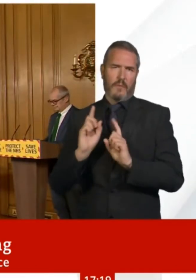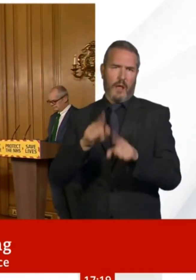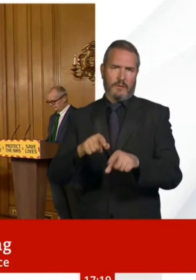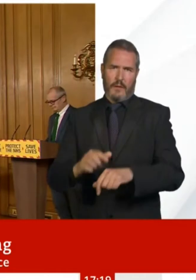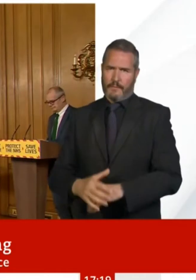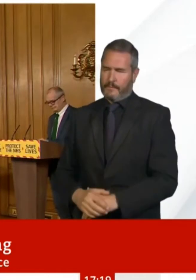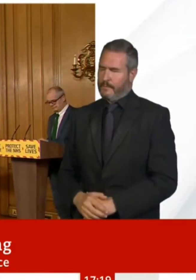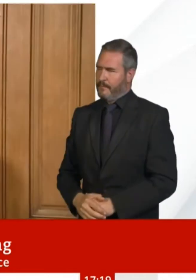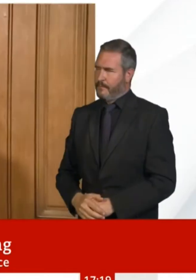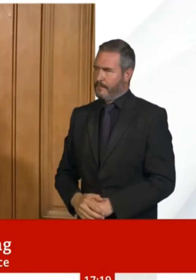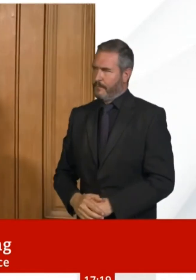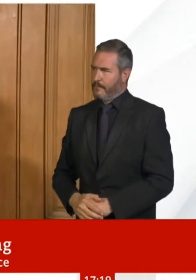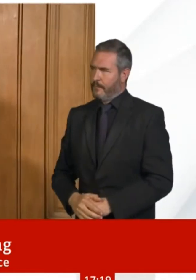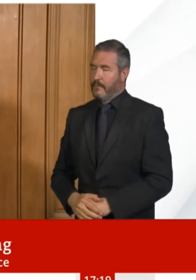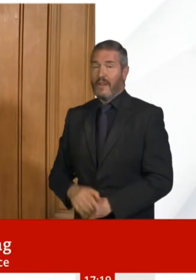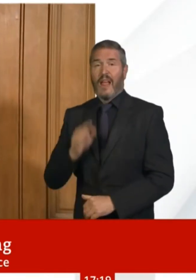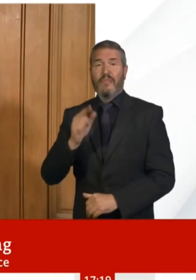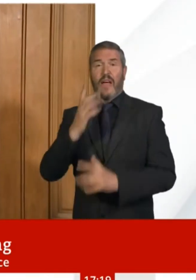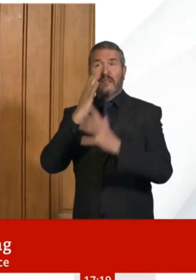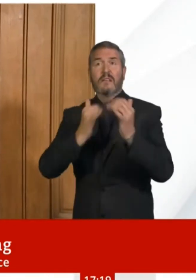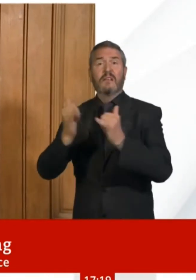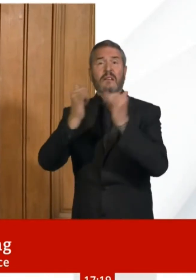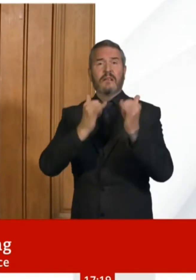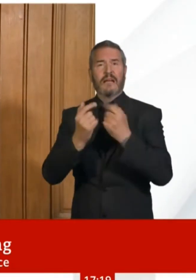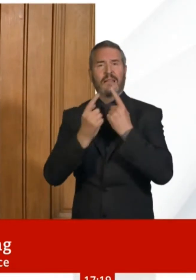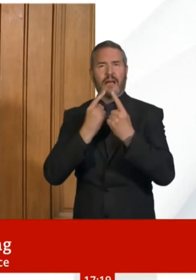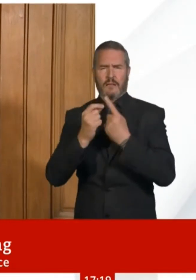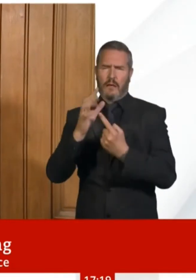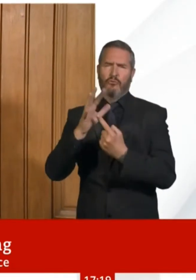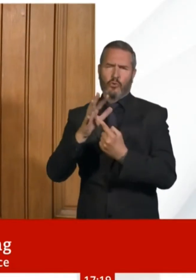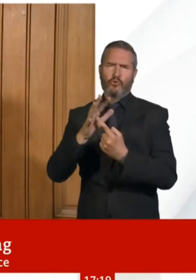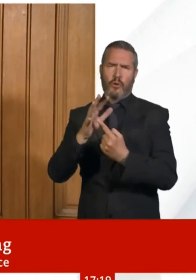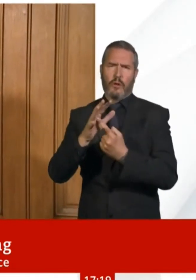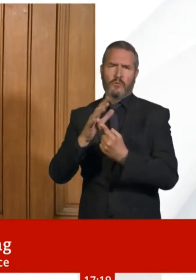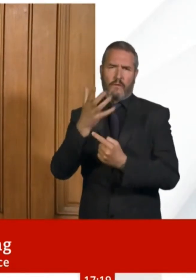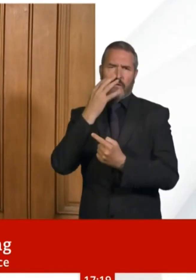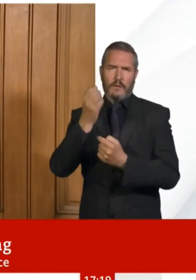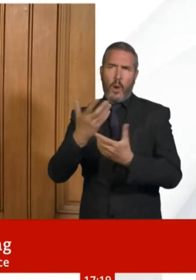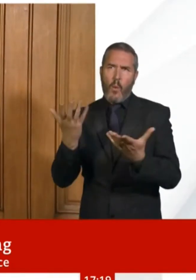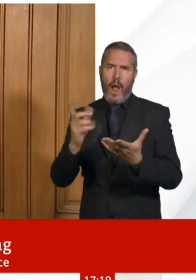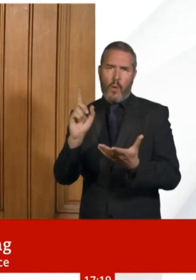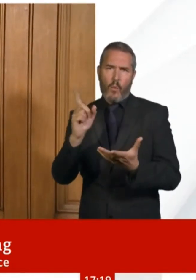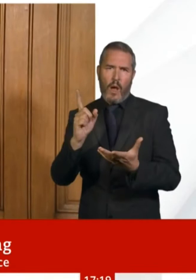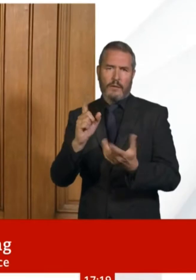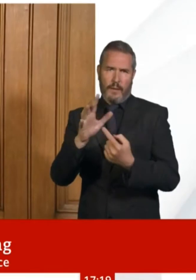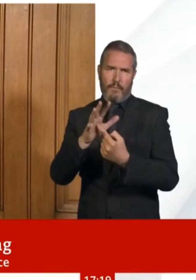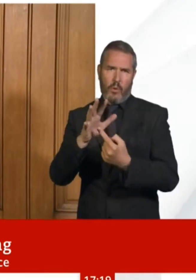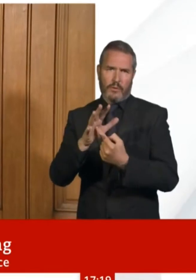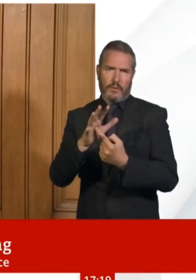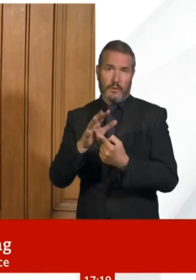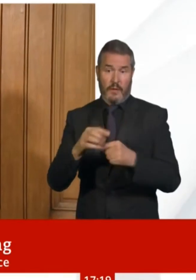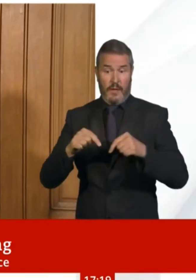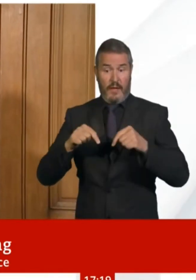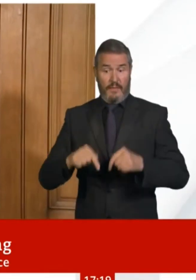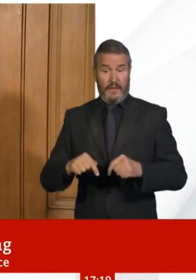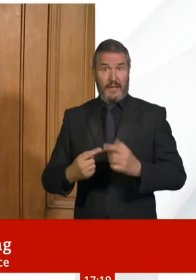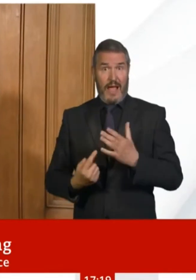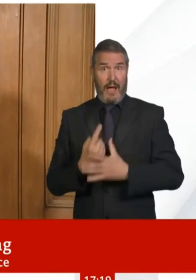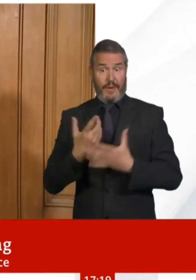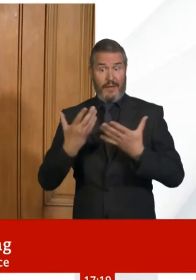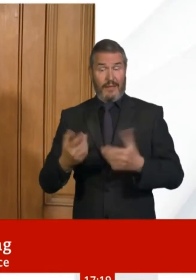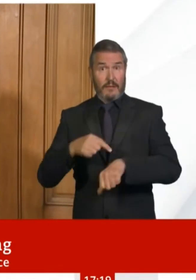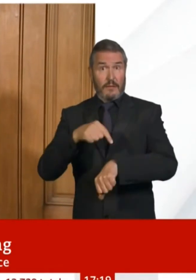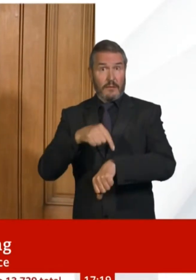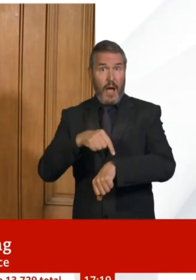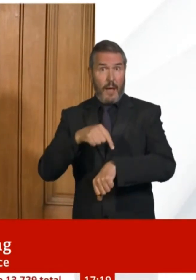So serology data is going to be absolutely critical for a whole lot of reasons. The most important of which at this point of the epidemic is to work